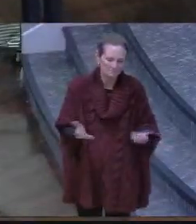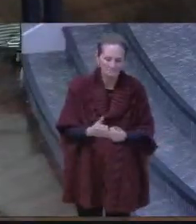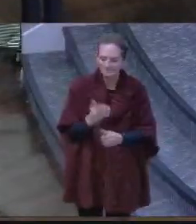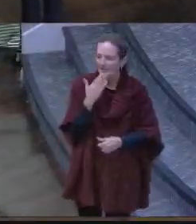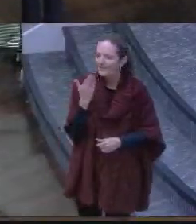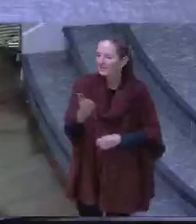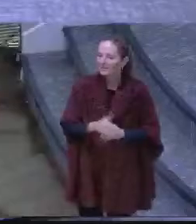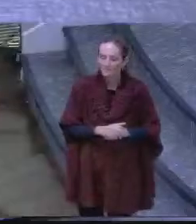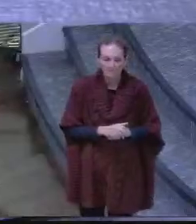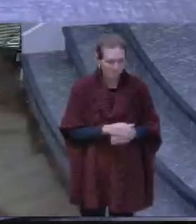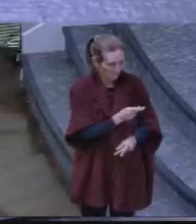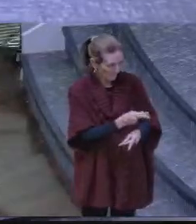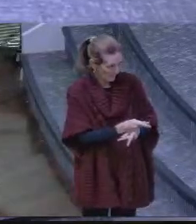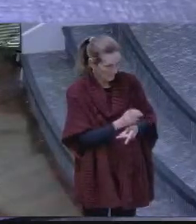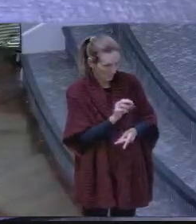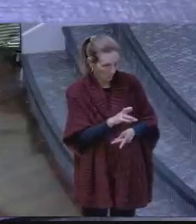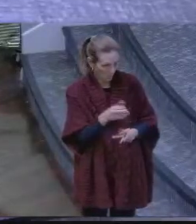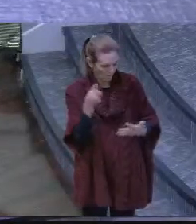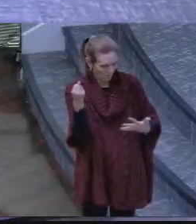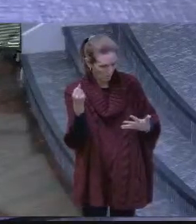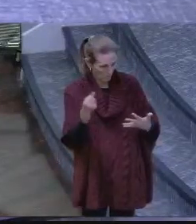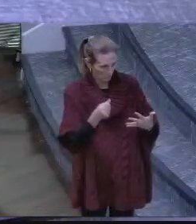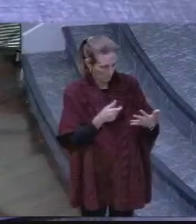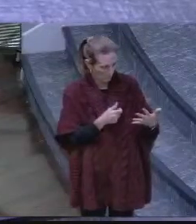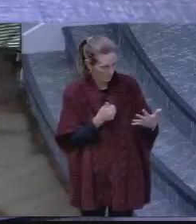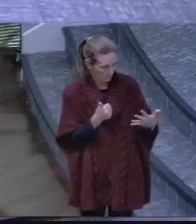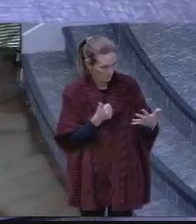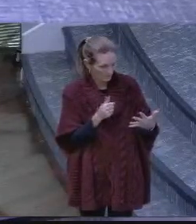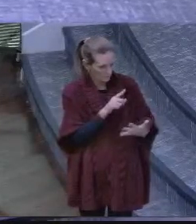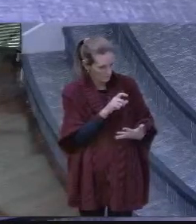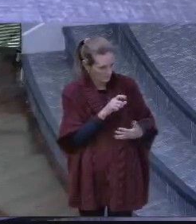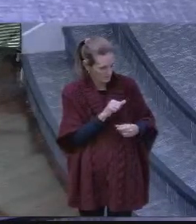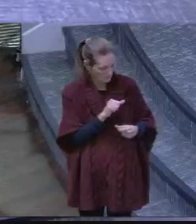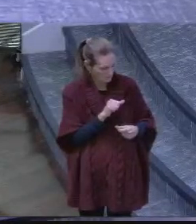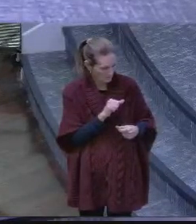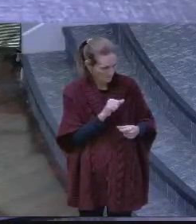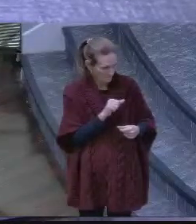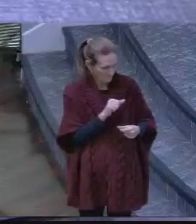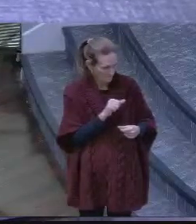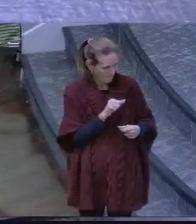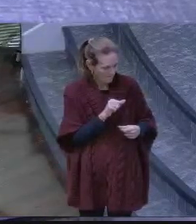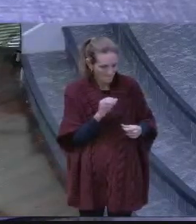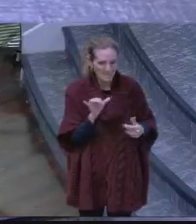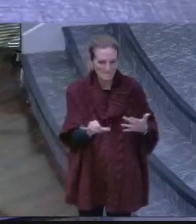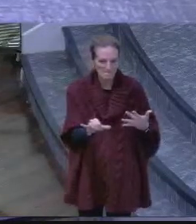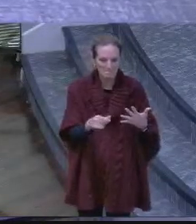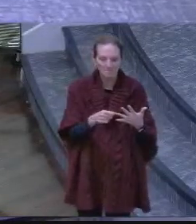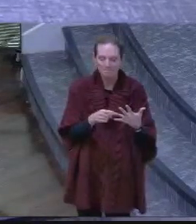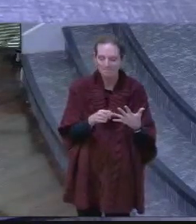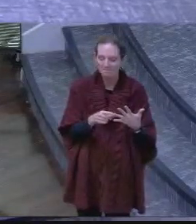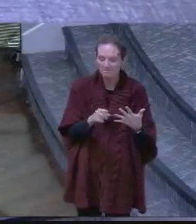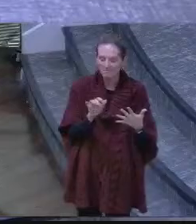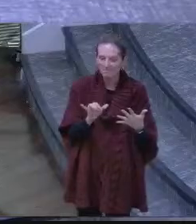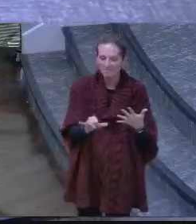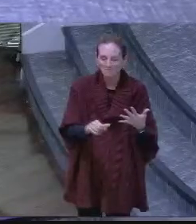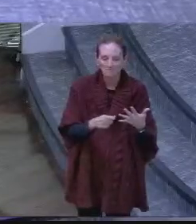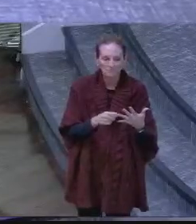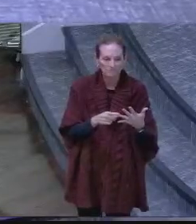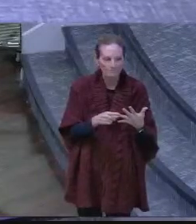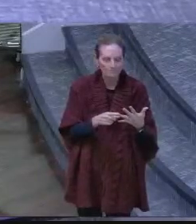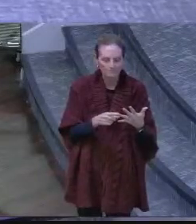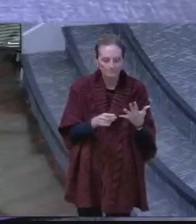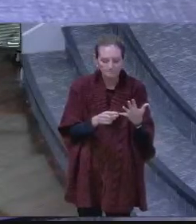Would you like to keep that item in consent agenda, having your questions answered? Okay. All right, so that item